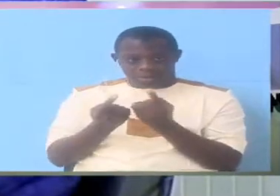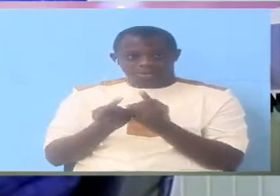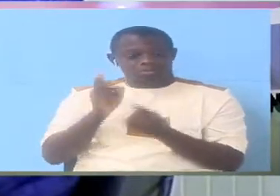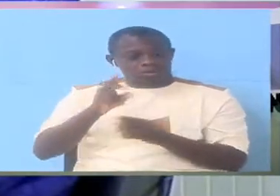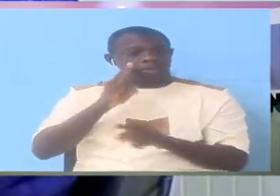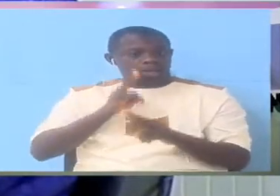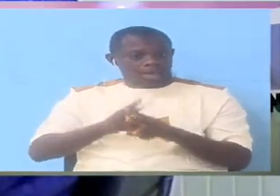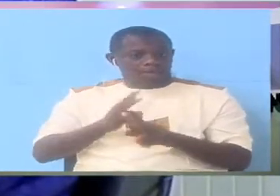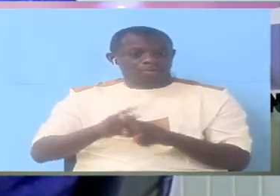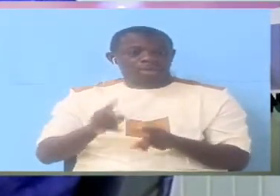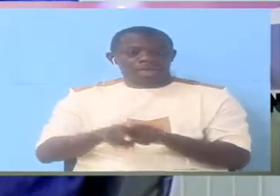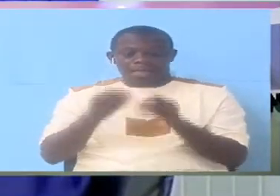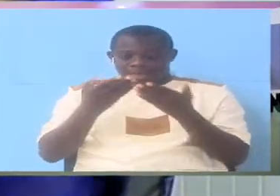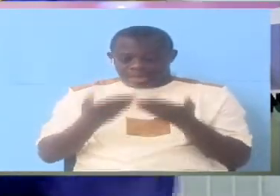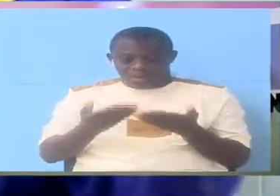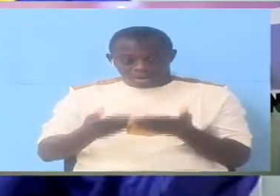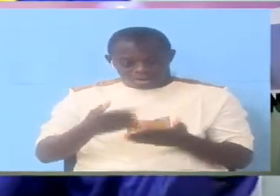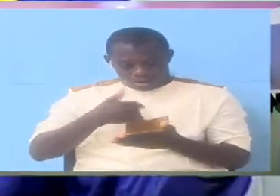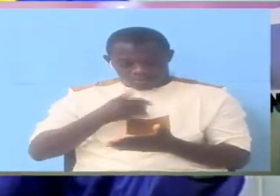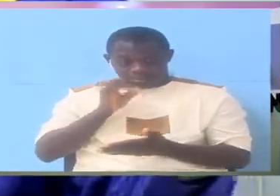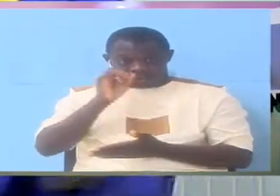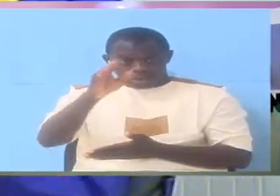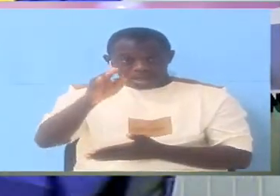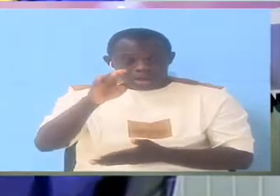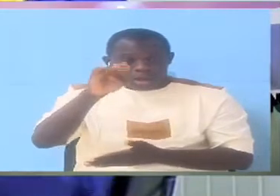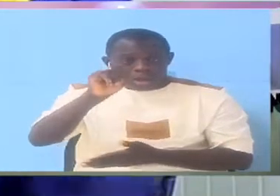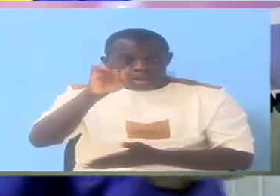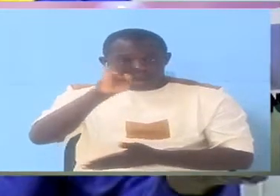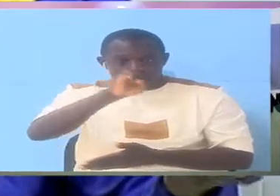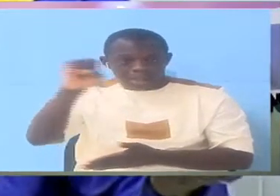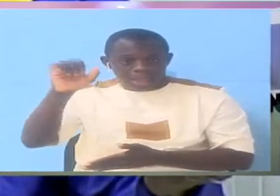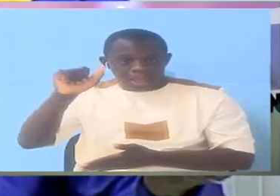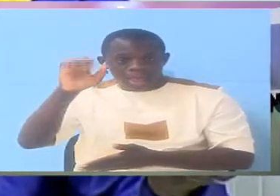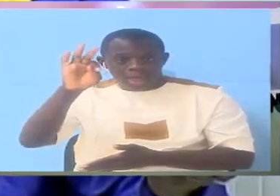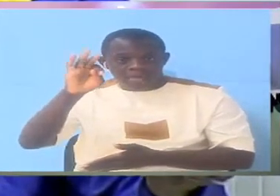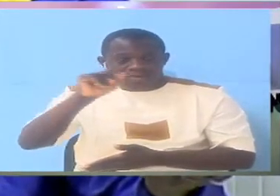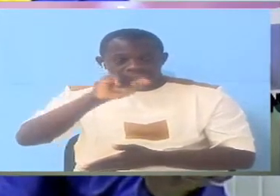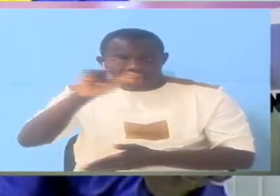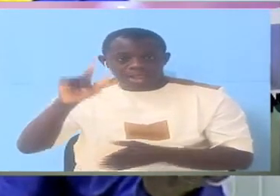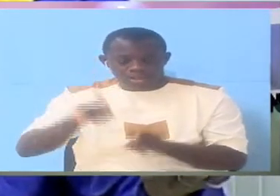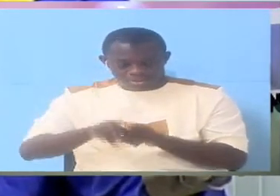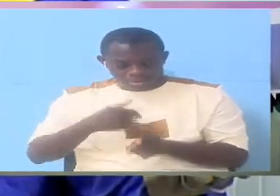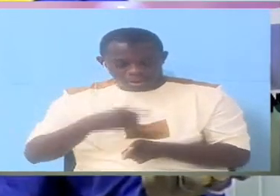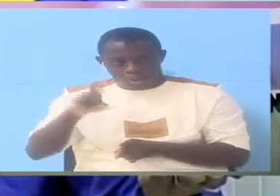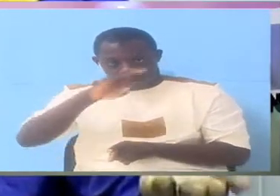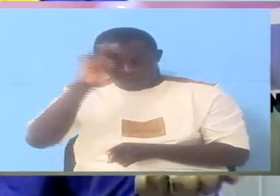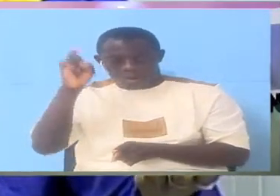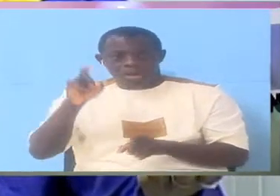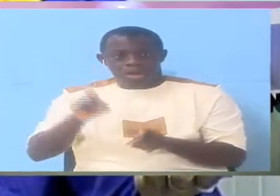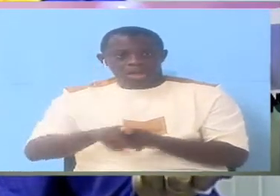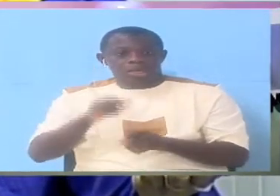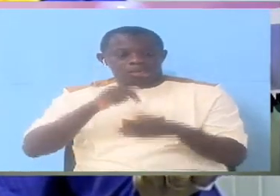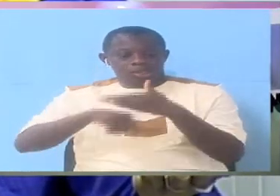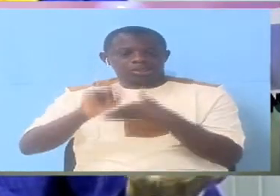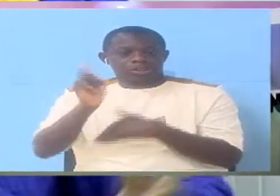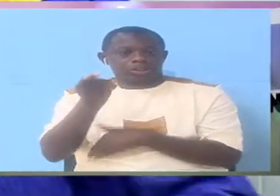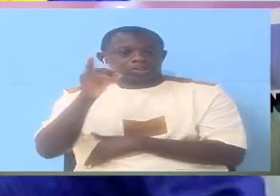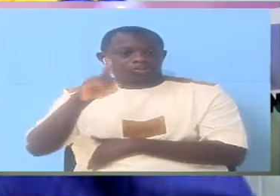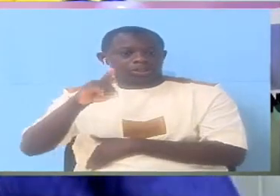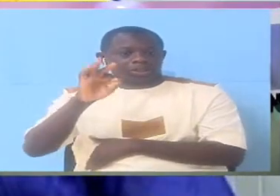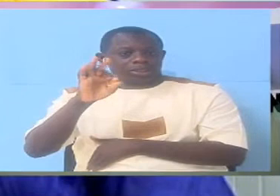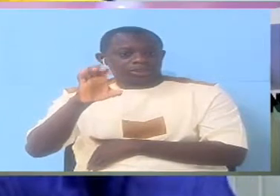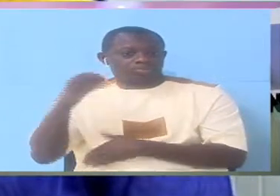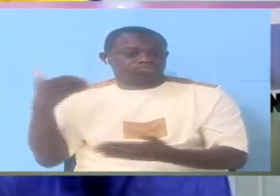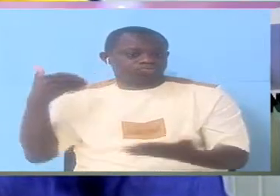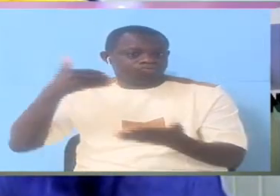ke GPT le for 2012 no document of proof. So the government should avert its mind to